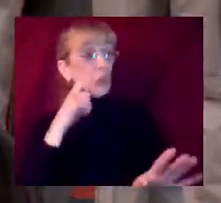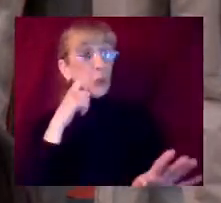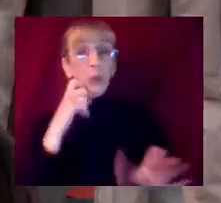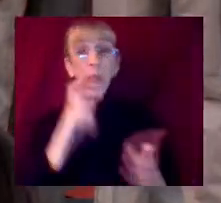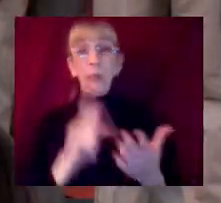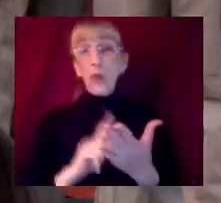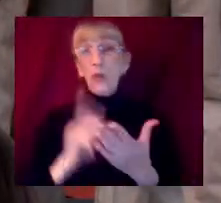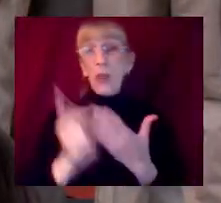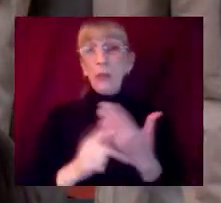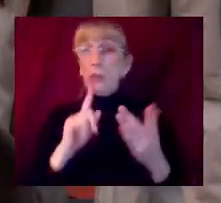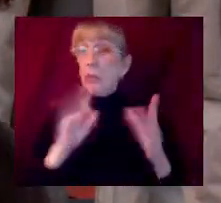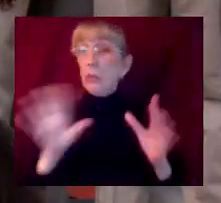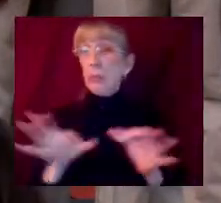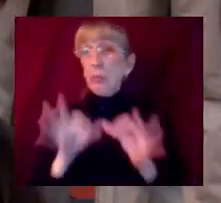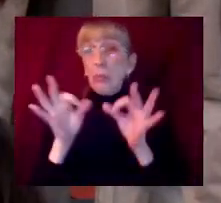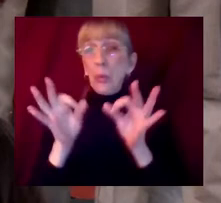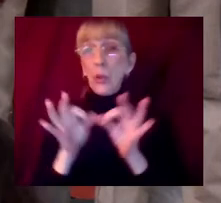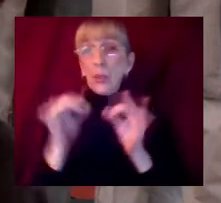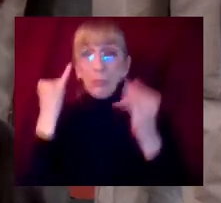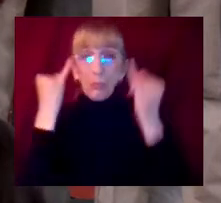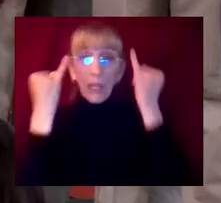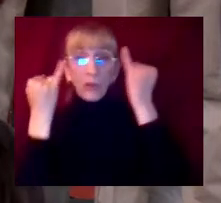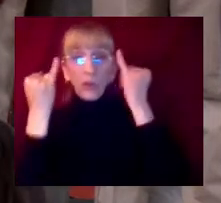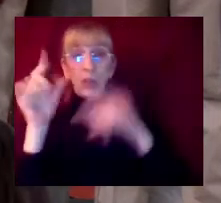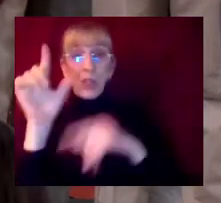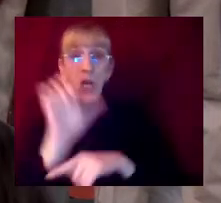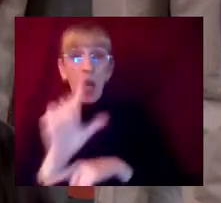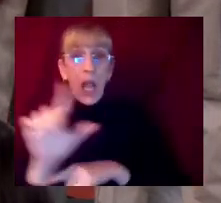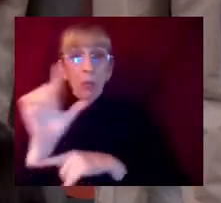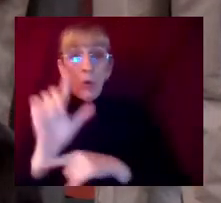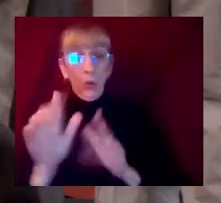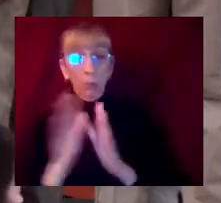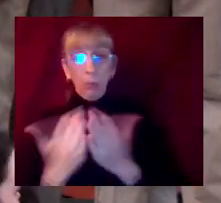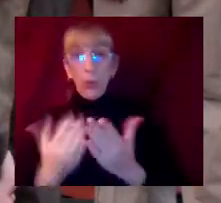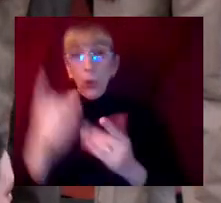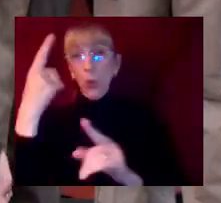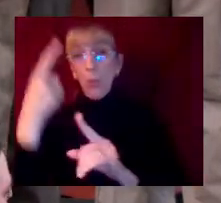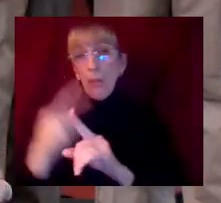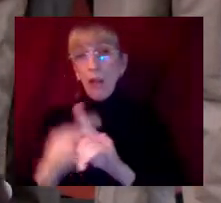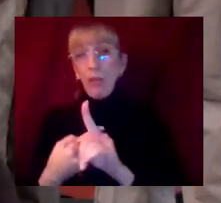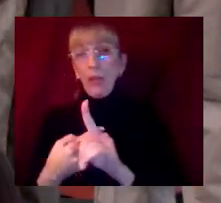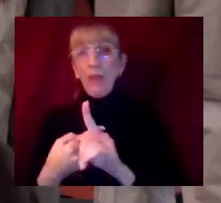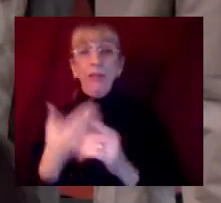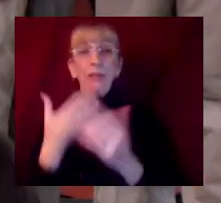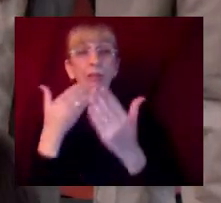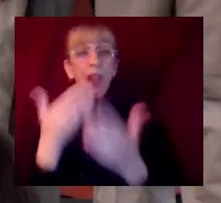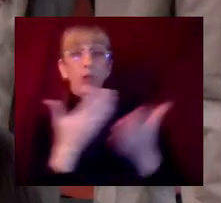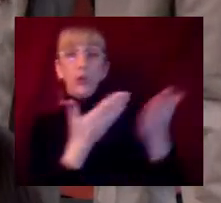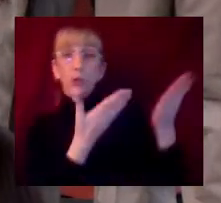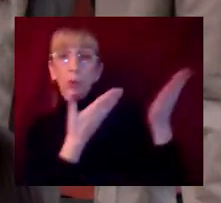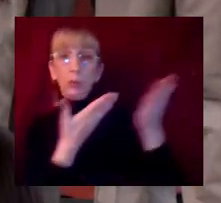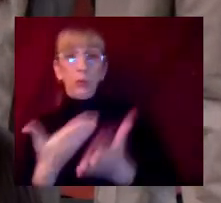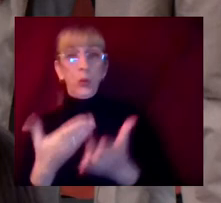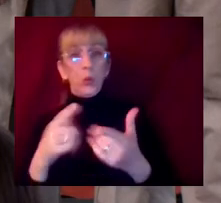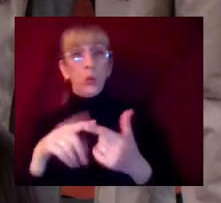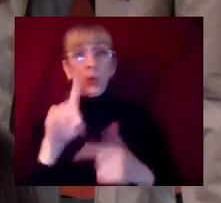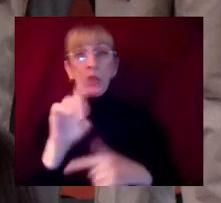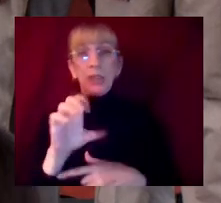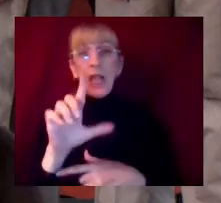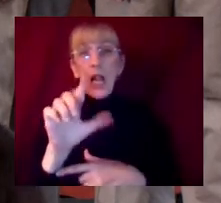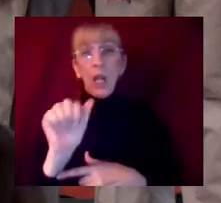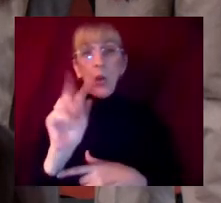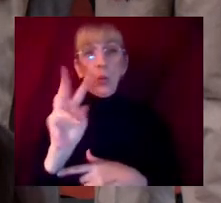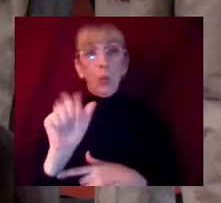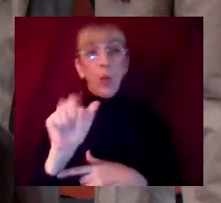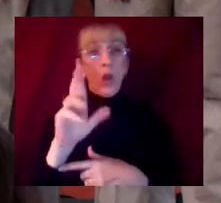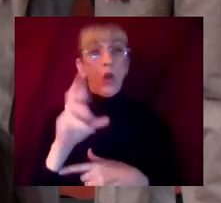important. The Imagination Library, a book a month. Earl, thanks for bringing it to Delaware. Thanks for our support in the legislature. I can't think of